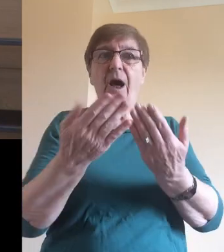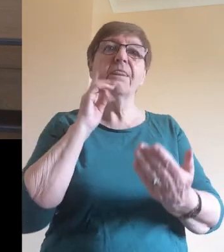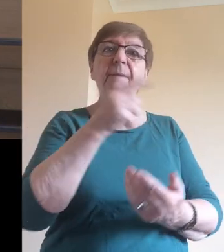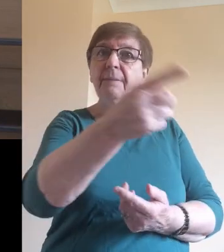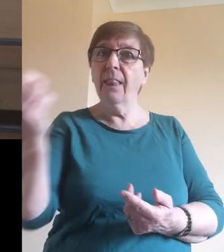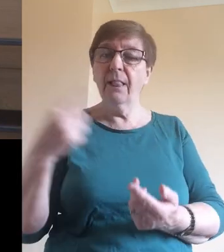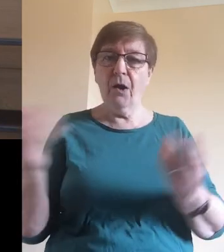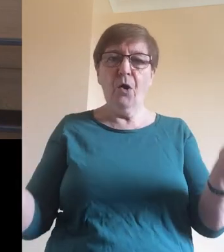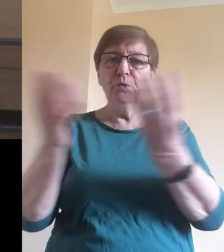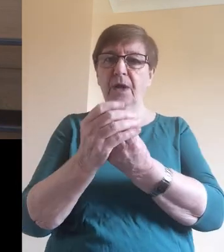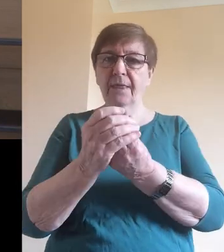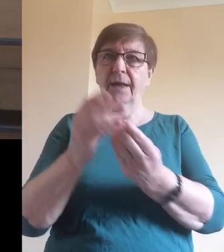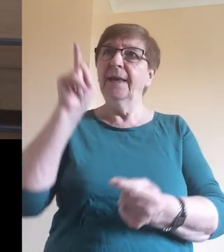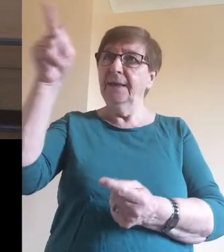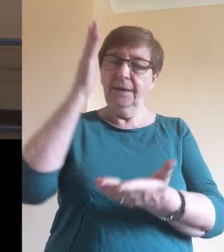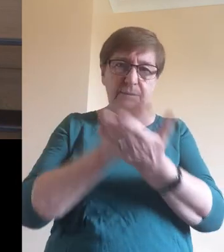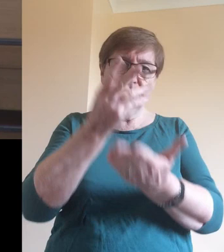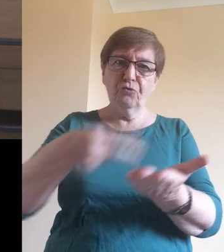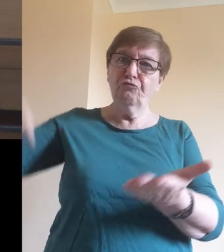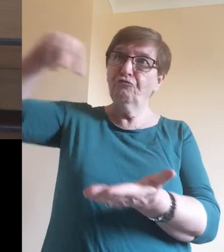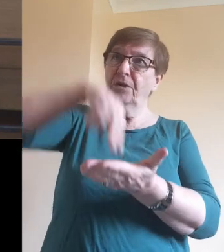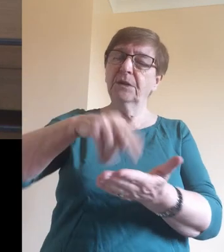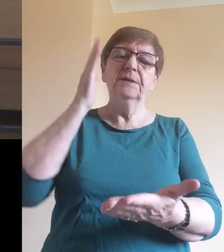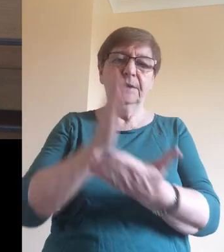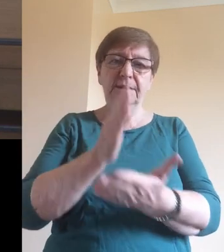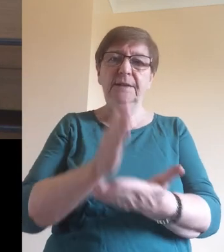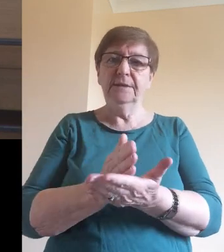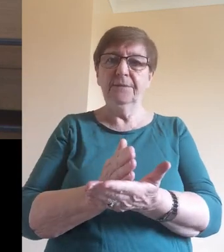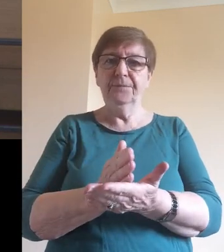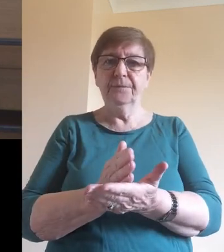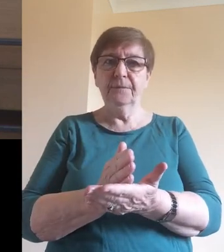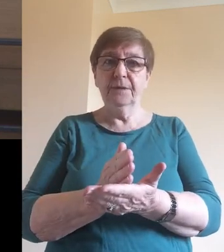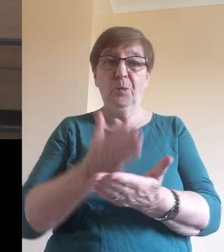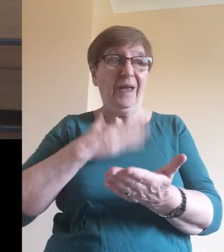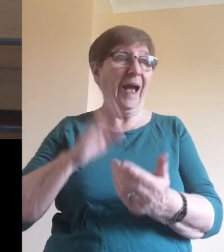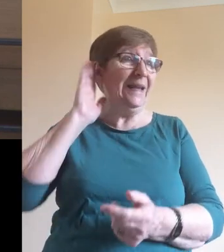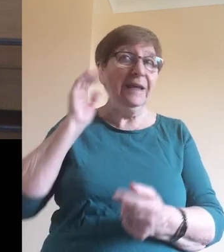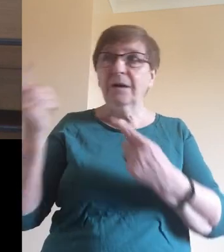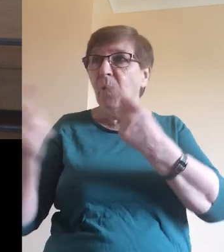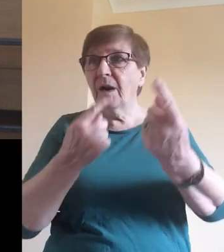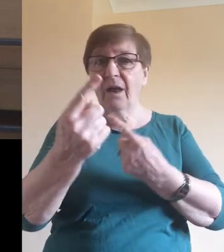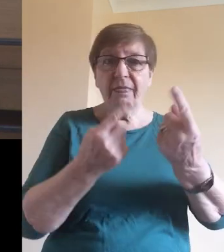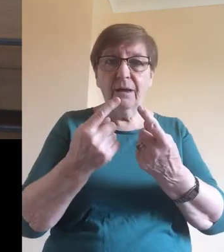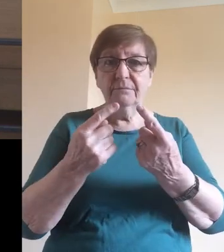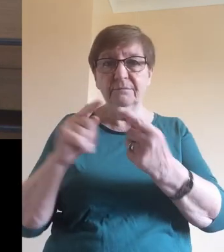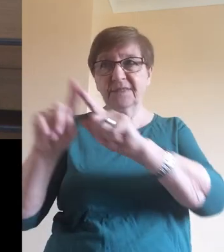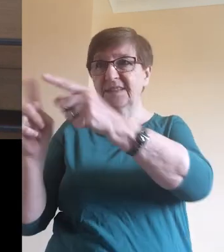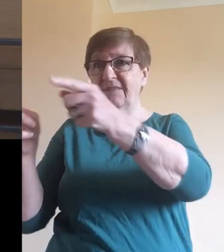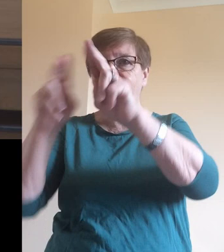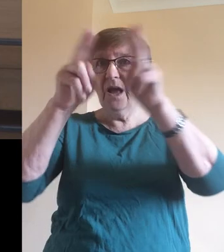He is risen indeed. So let's try that. We won't hear one another, but you can belt it out. Let your neighbors or